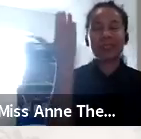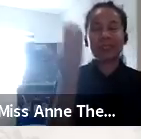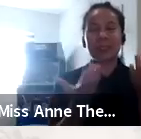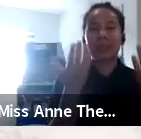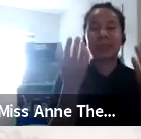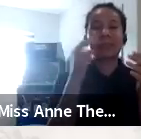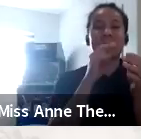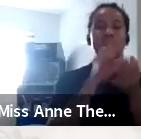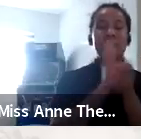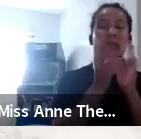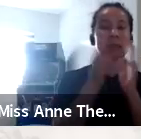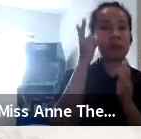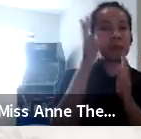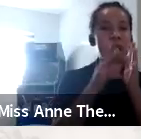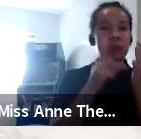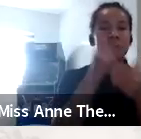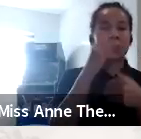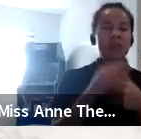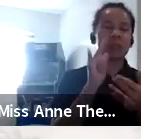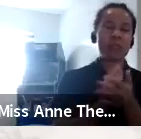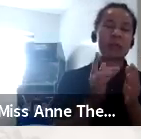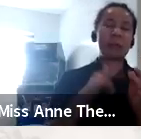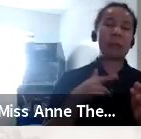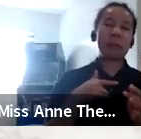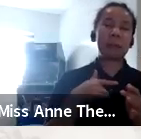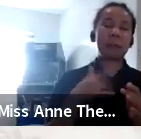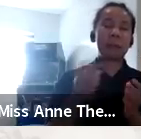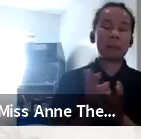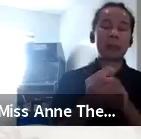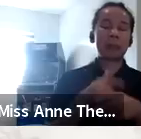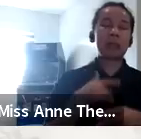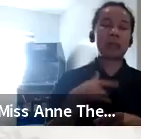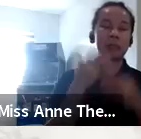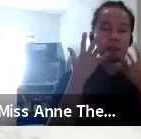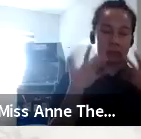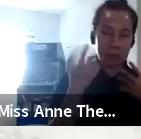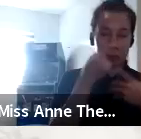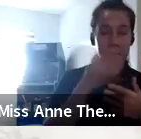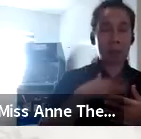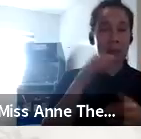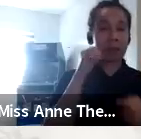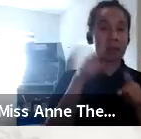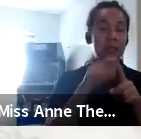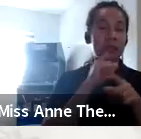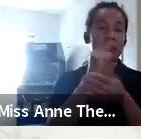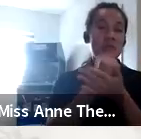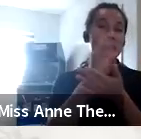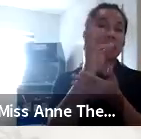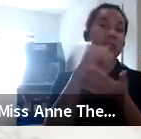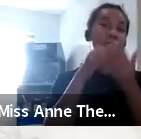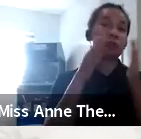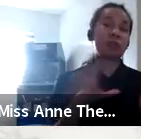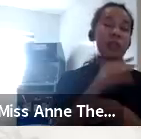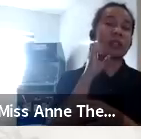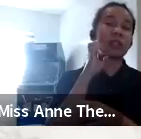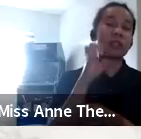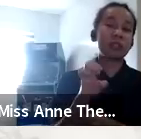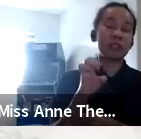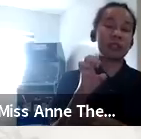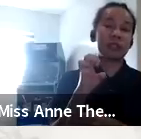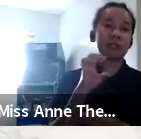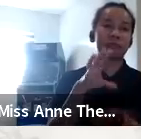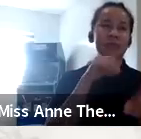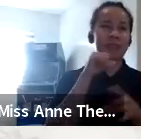one saddened me a lot because my sister is a grade 6 student, and she did